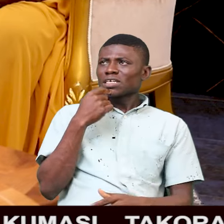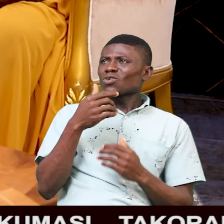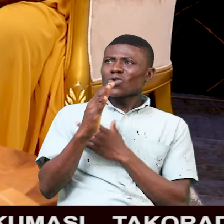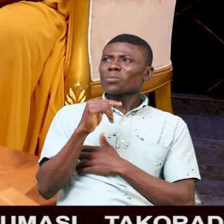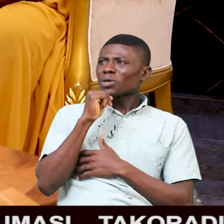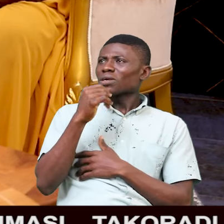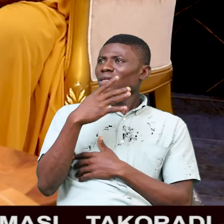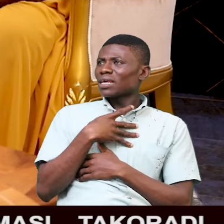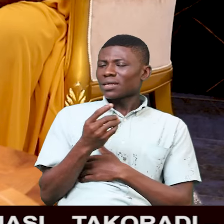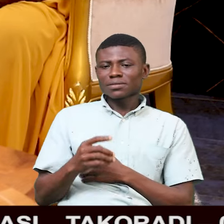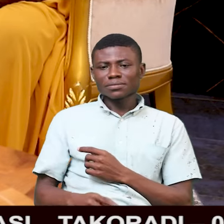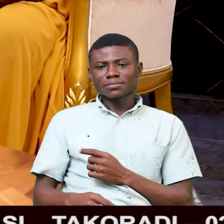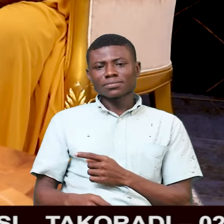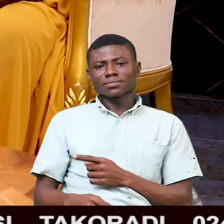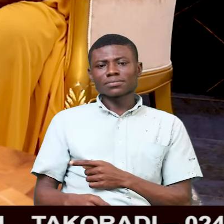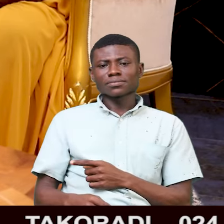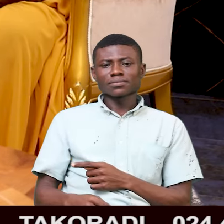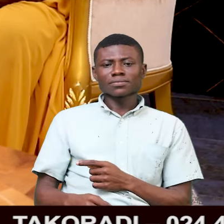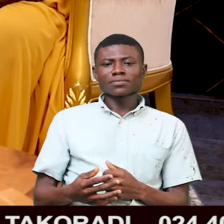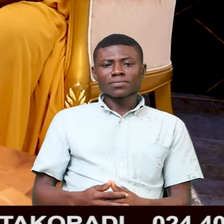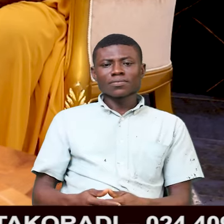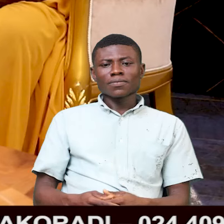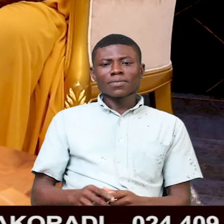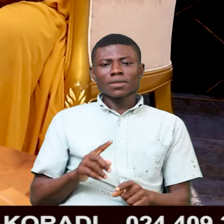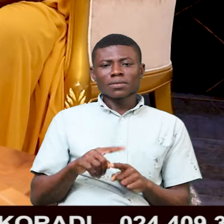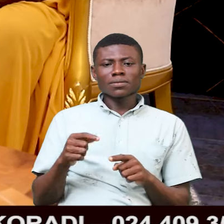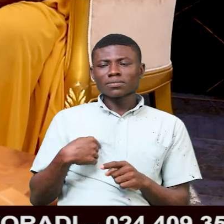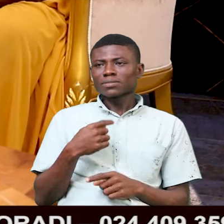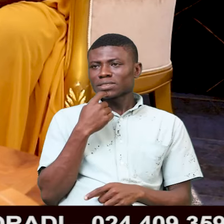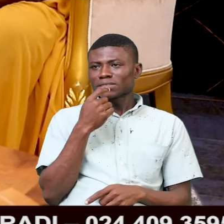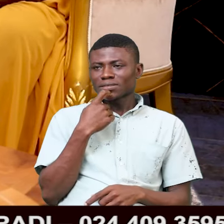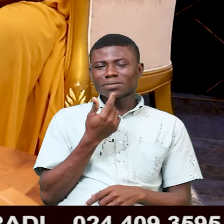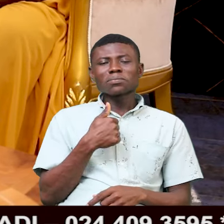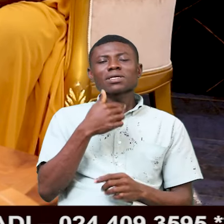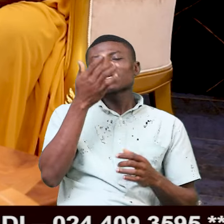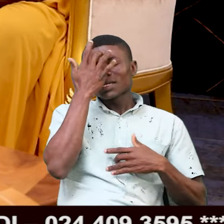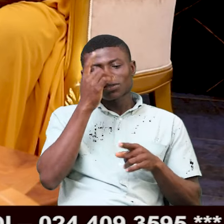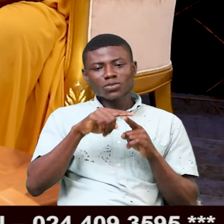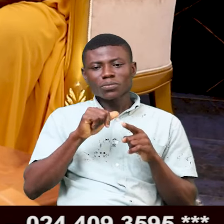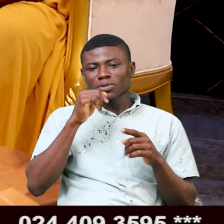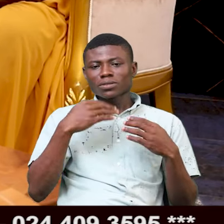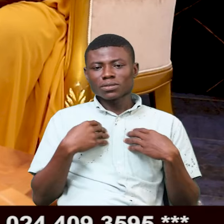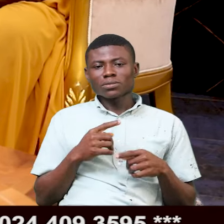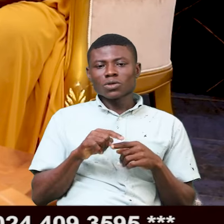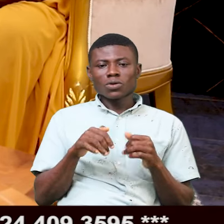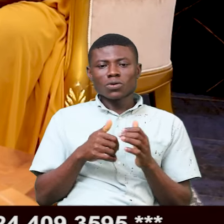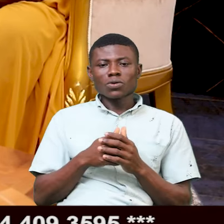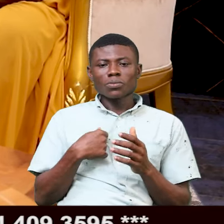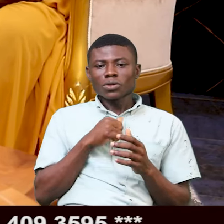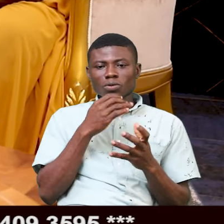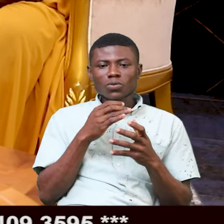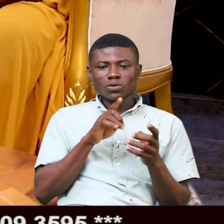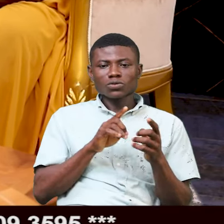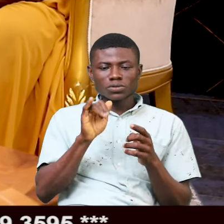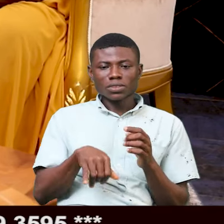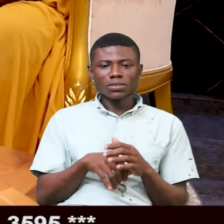mpe. High fever. Inti na me do dey me say high fever. Inti na me do me say me binding the voice of the devil.